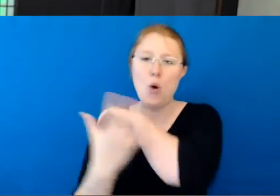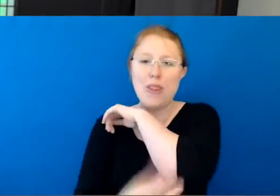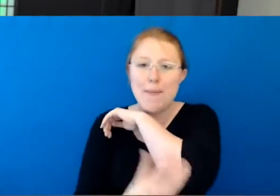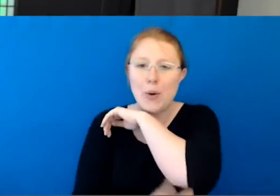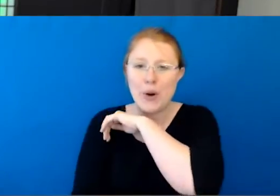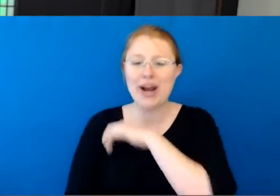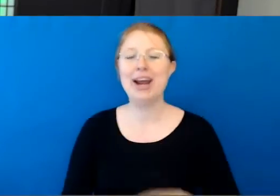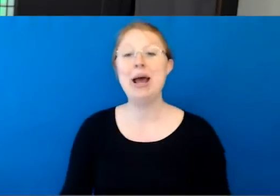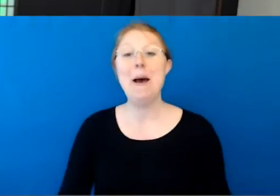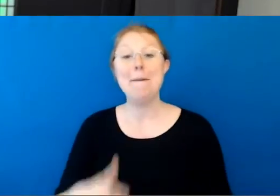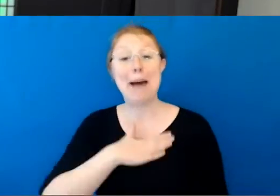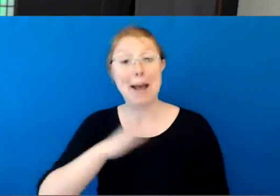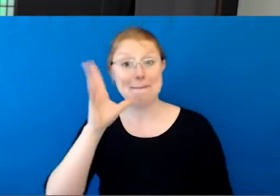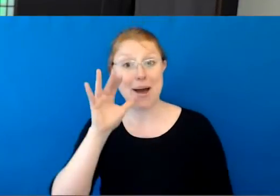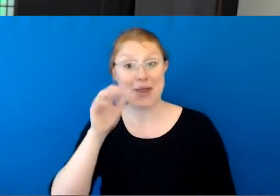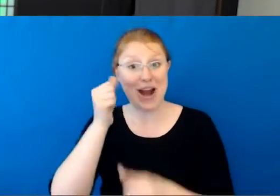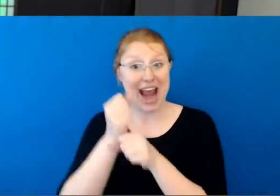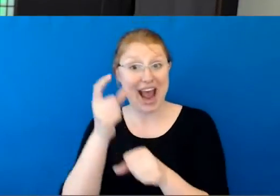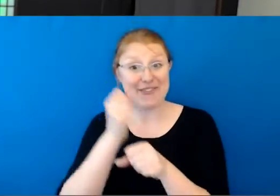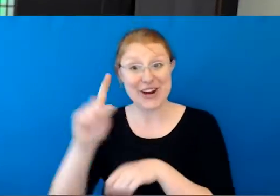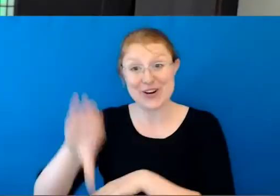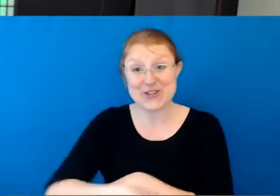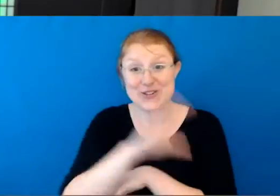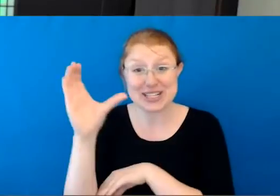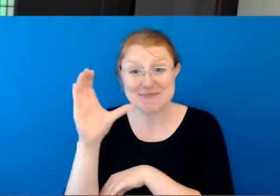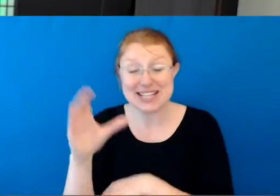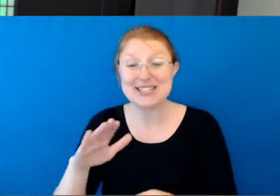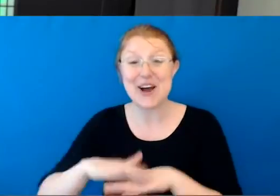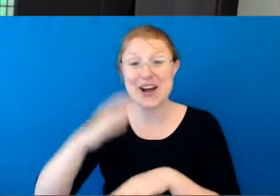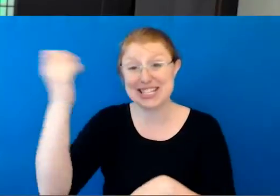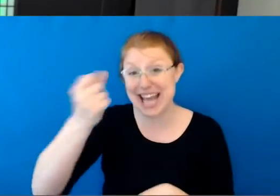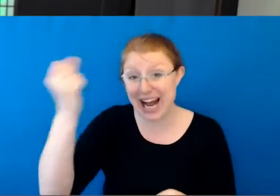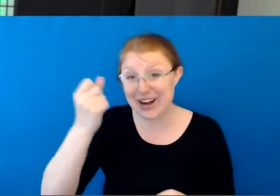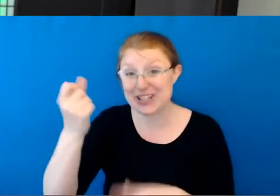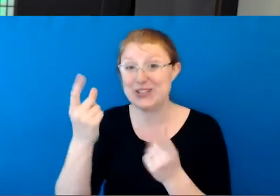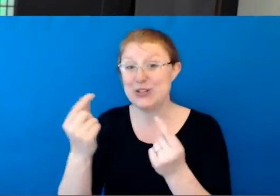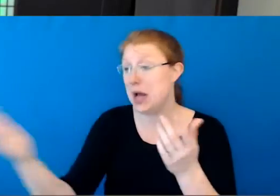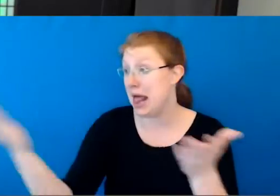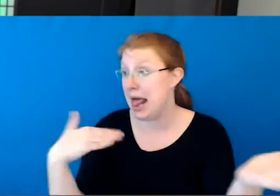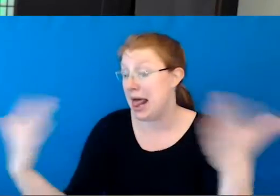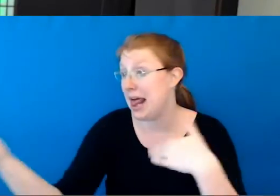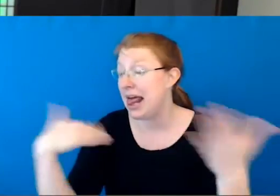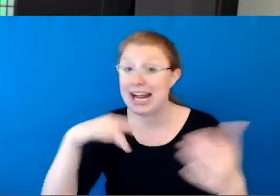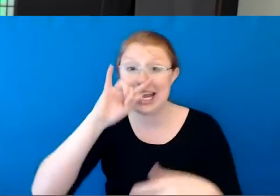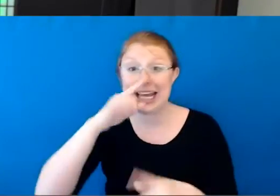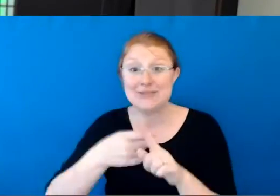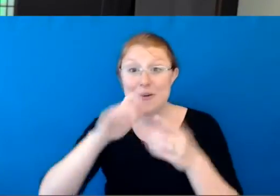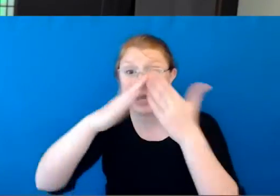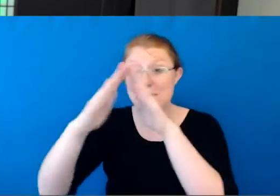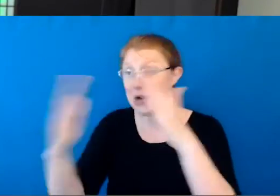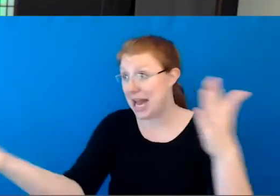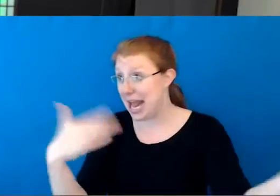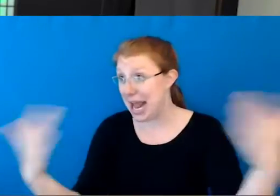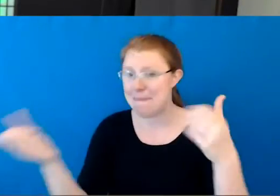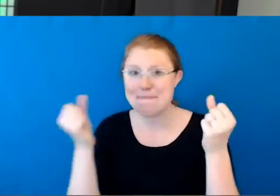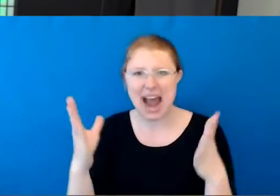virtuous woman and a virtuous mom, and my mom was like this, is that they're always showing charity towards the poor. That's in verse